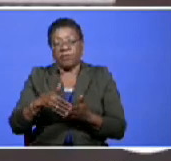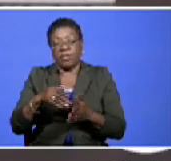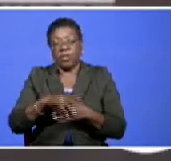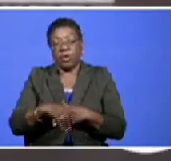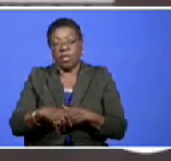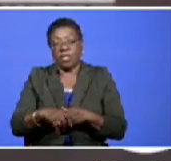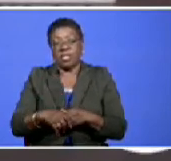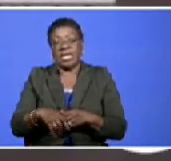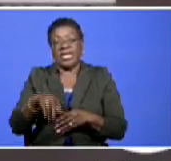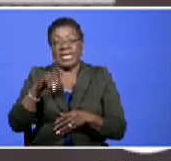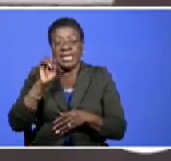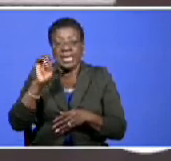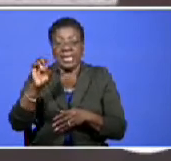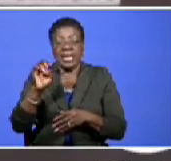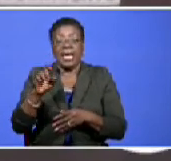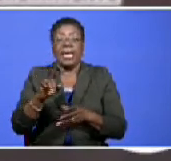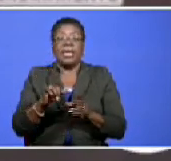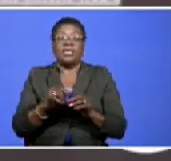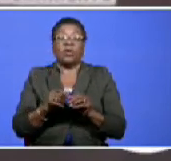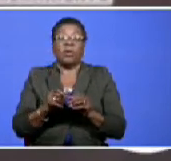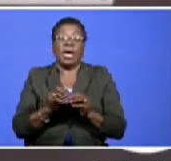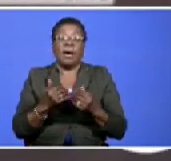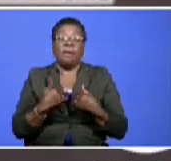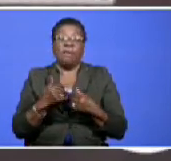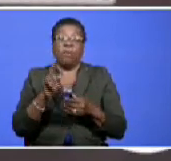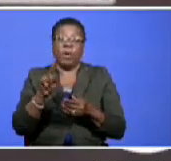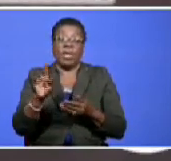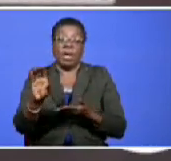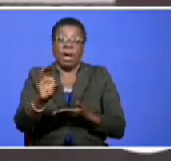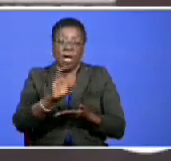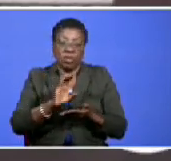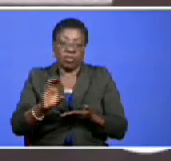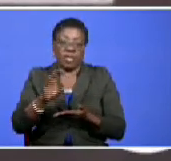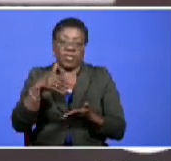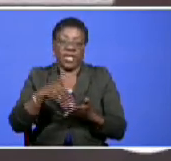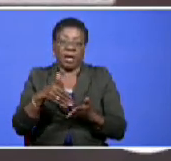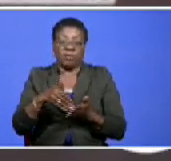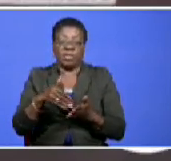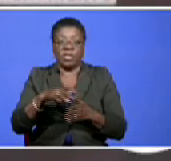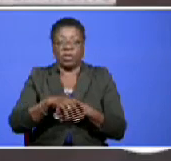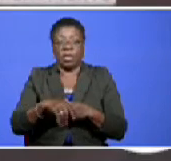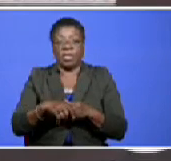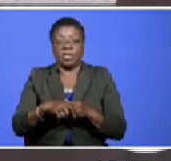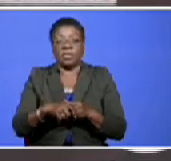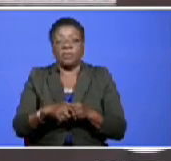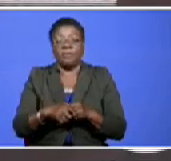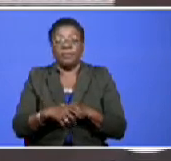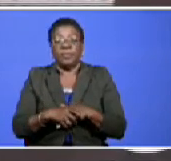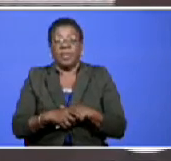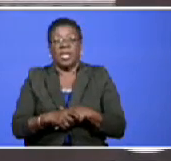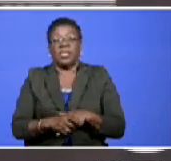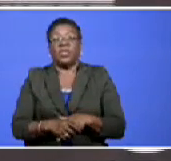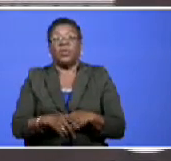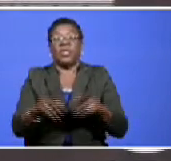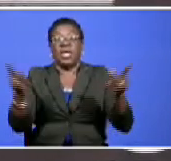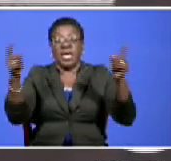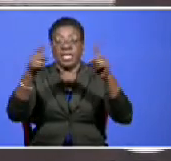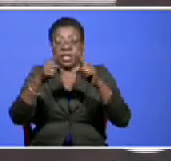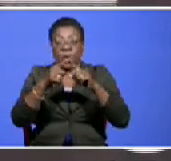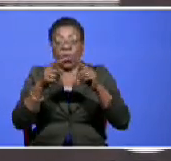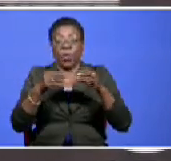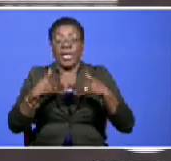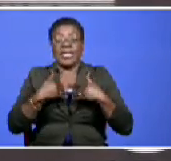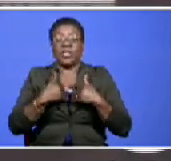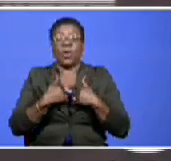GoFundMe that is live and running up to $50,000, so it's to $250,000 plus. My goal is to get